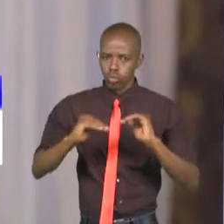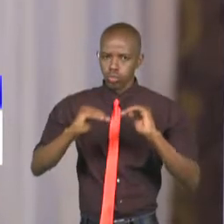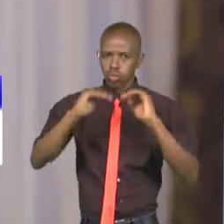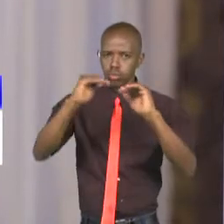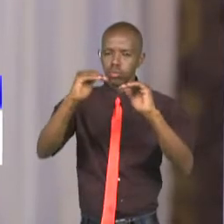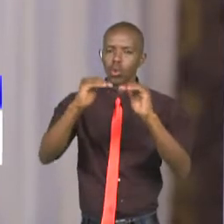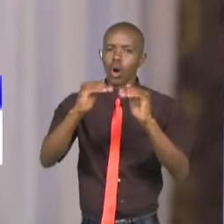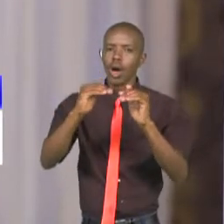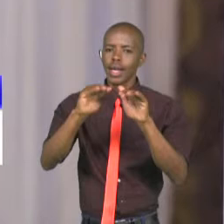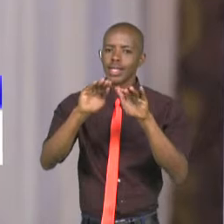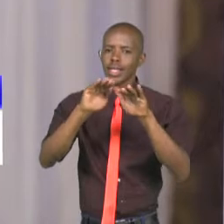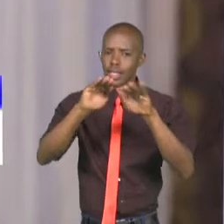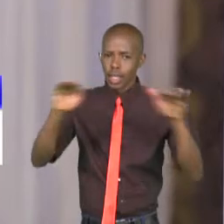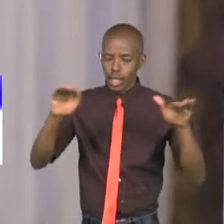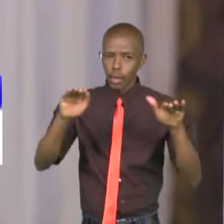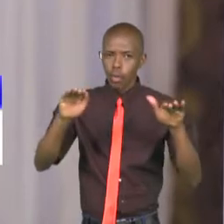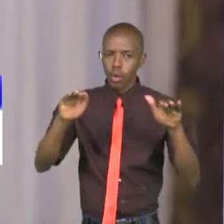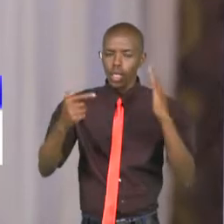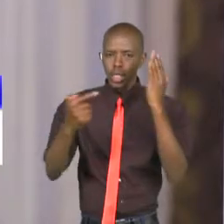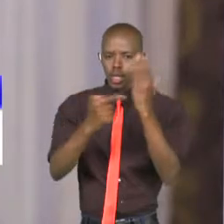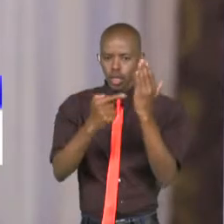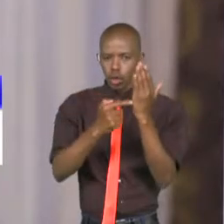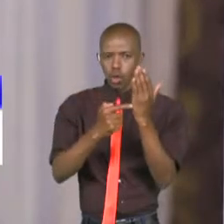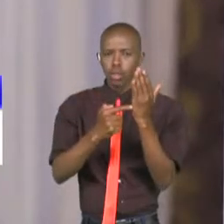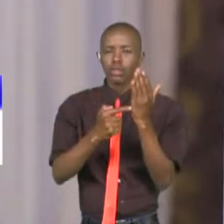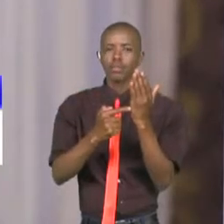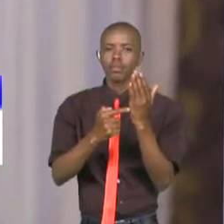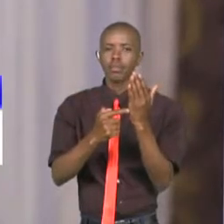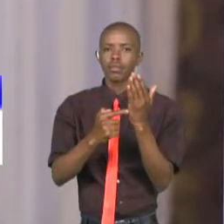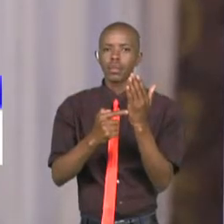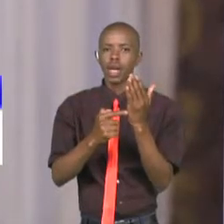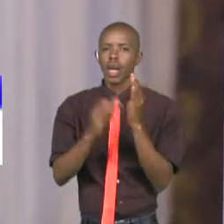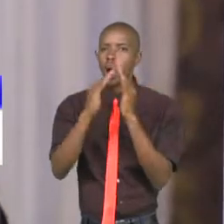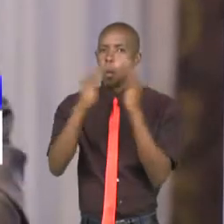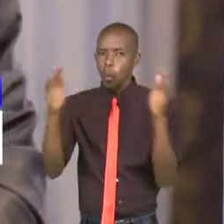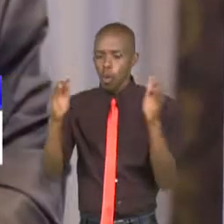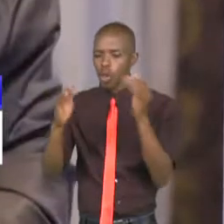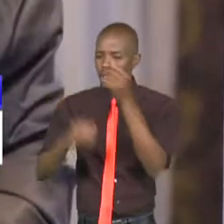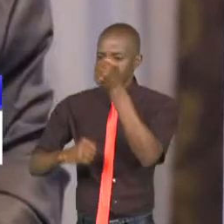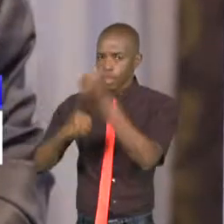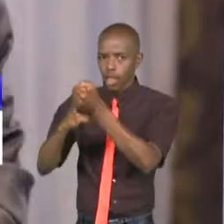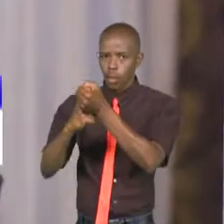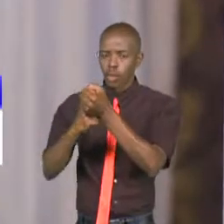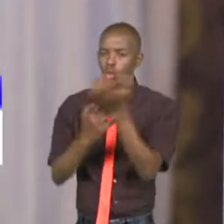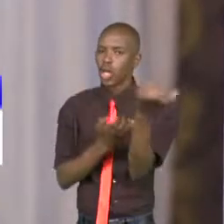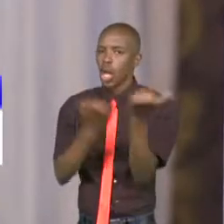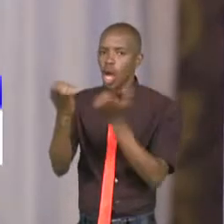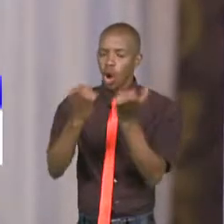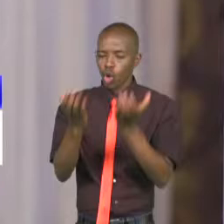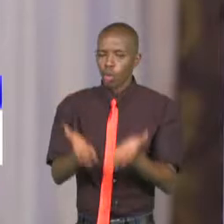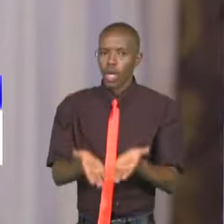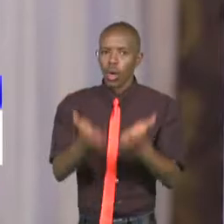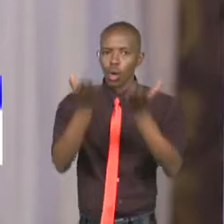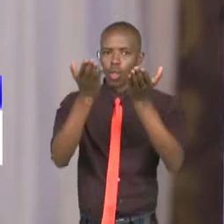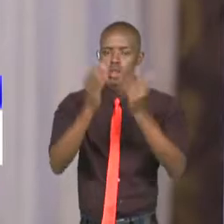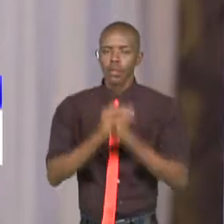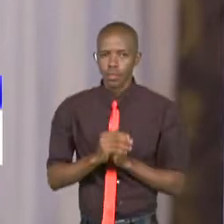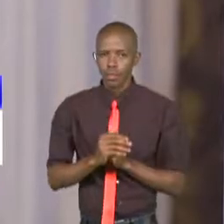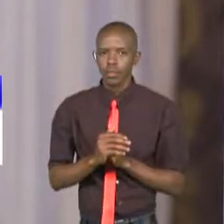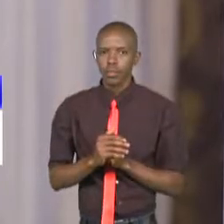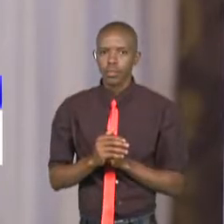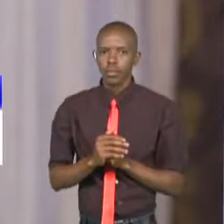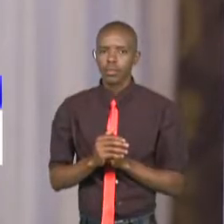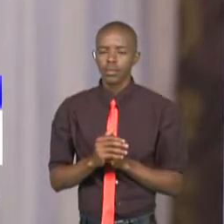sustainable, world-class technology hub and a major contributor to the economic growth,